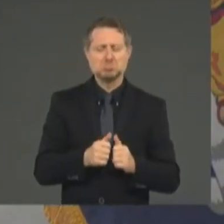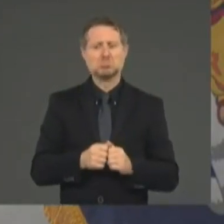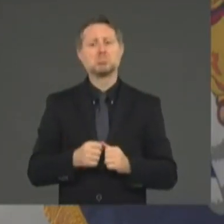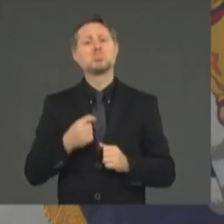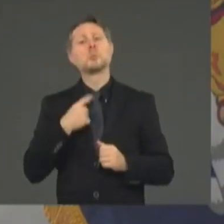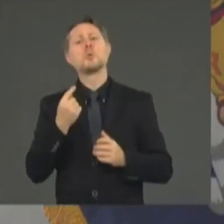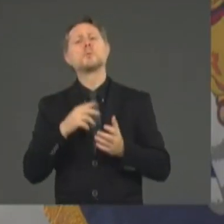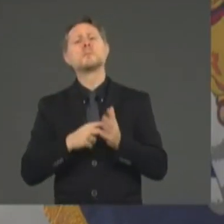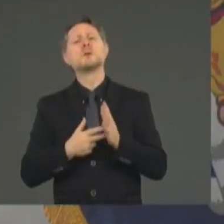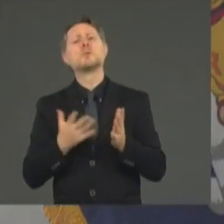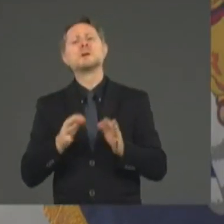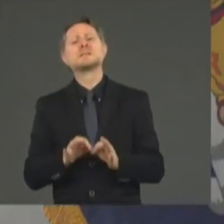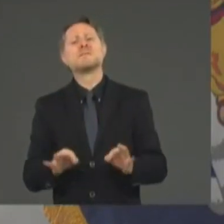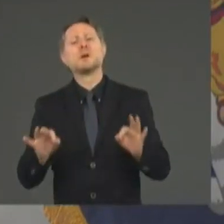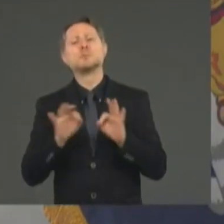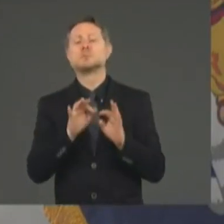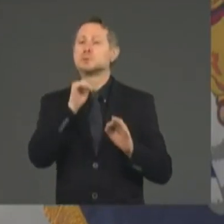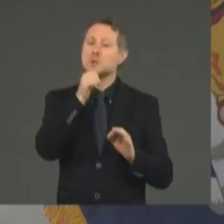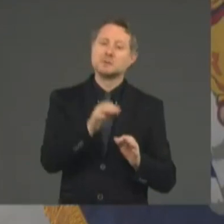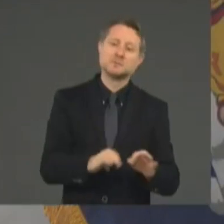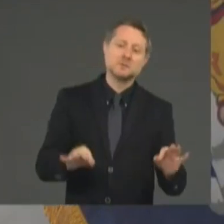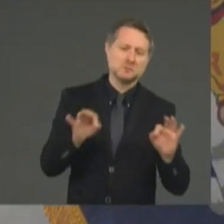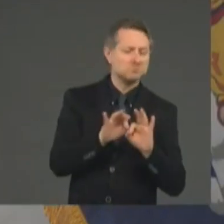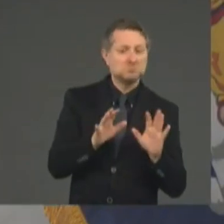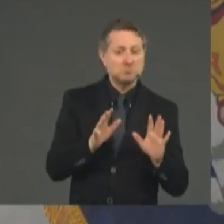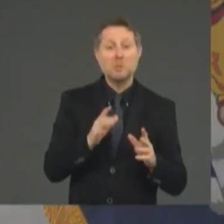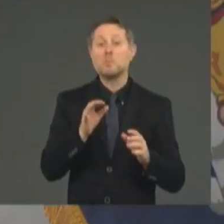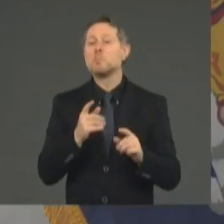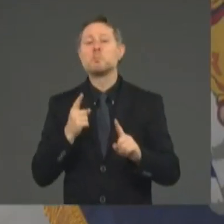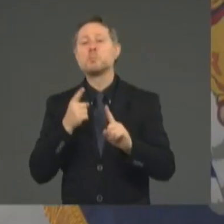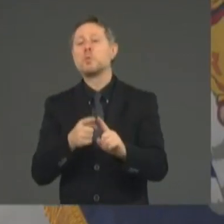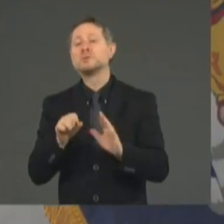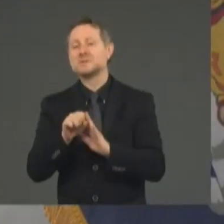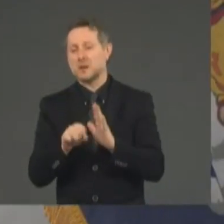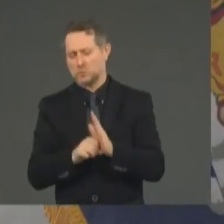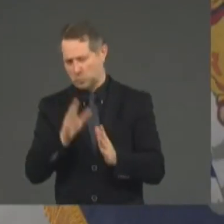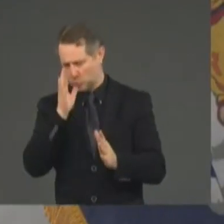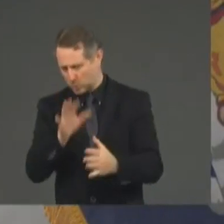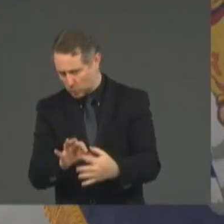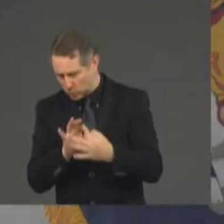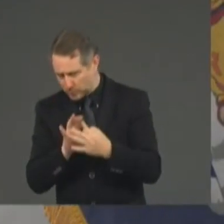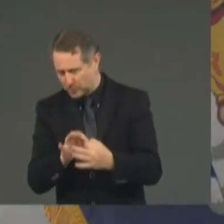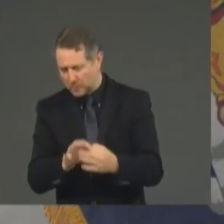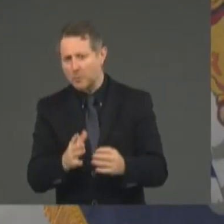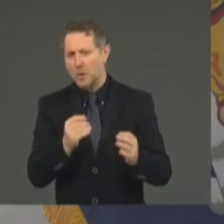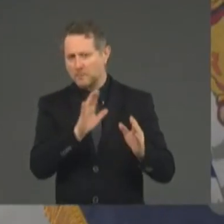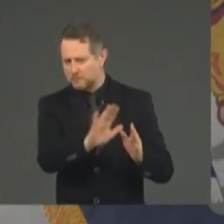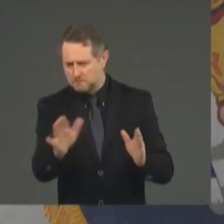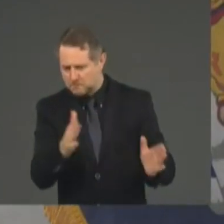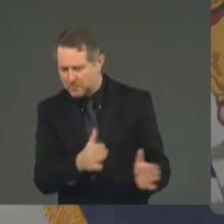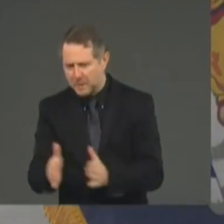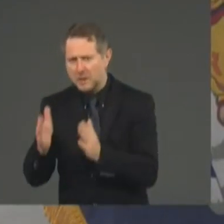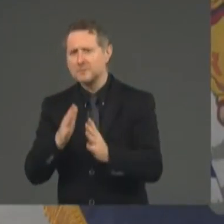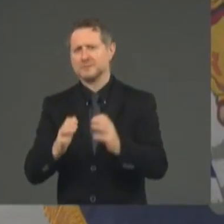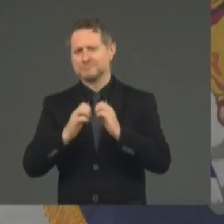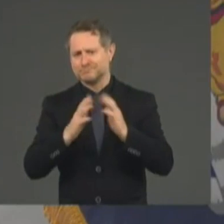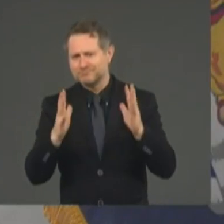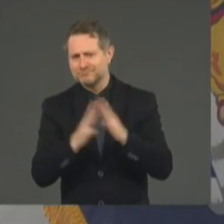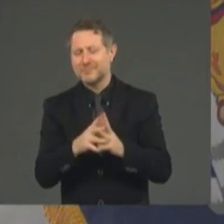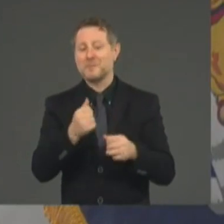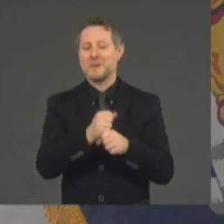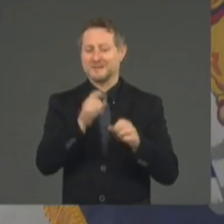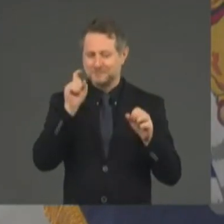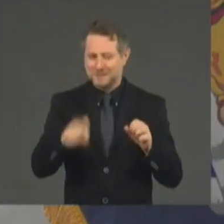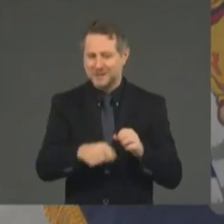not essential. So I'm saying the state will work with them to come back. They have to make their own economic